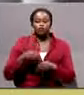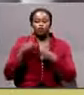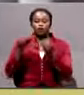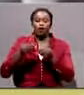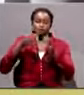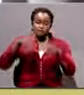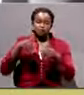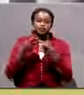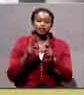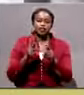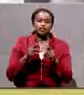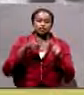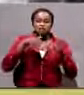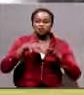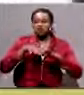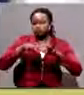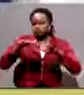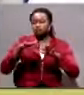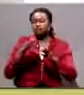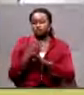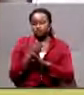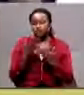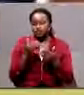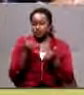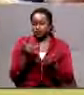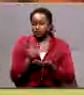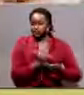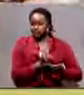Adia Nakuti and Clement Wanjira, UBC.